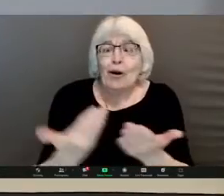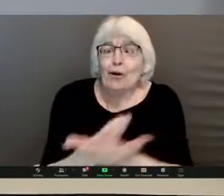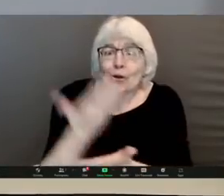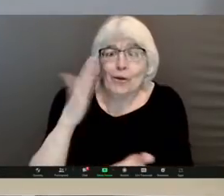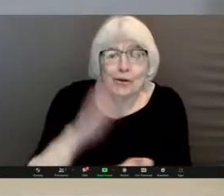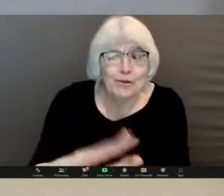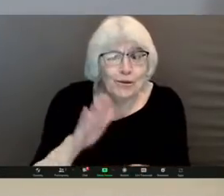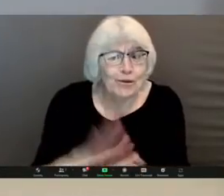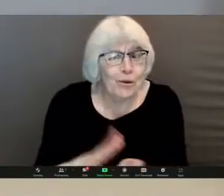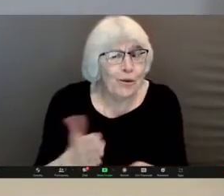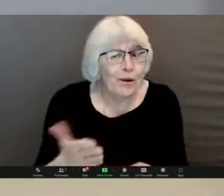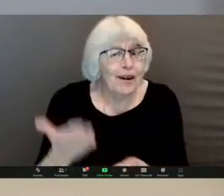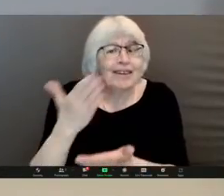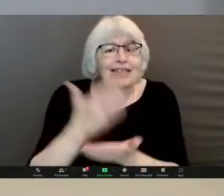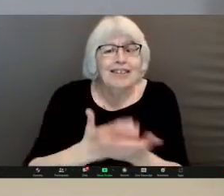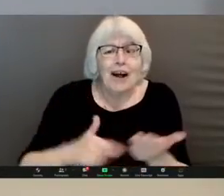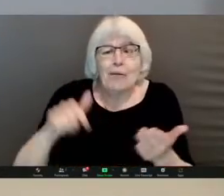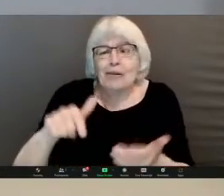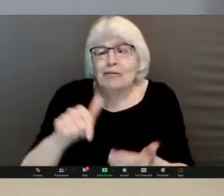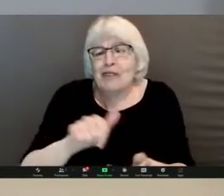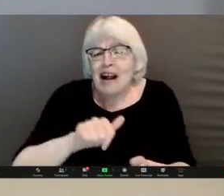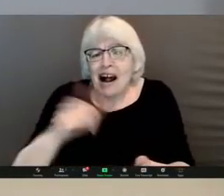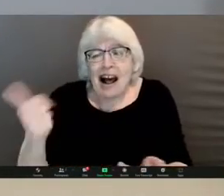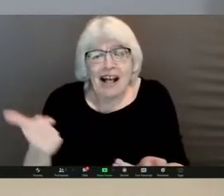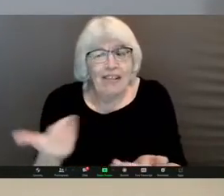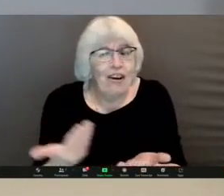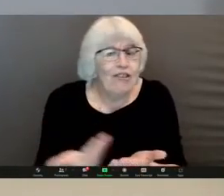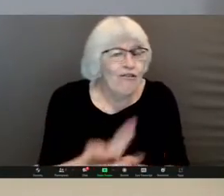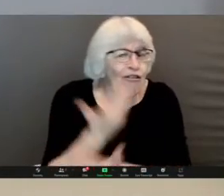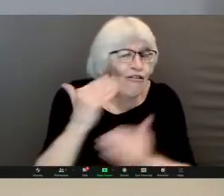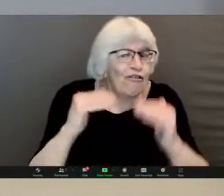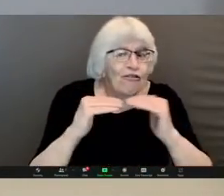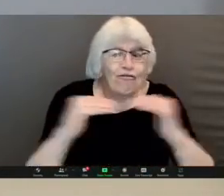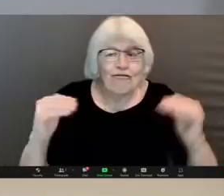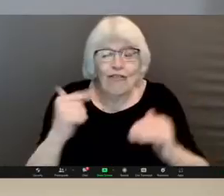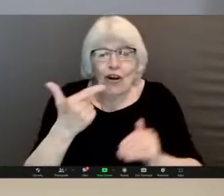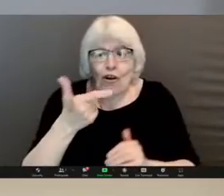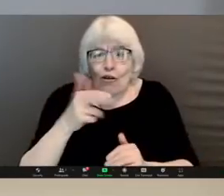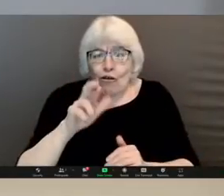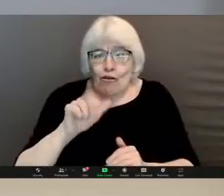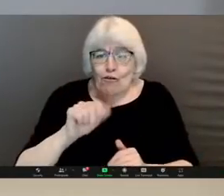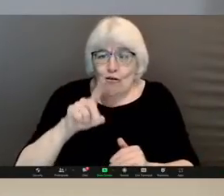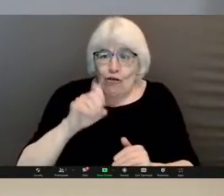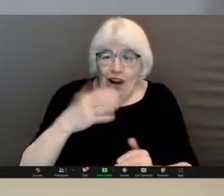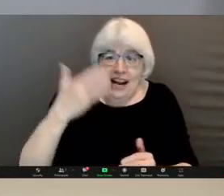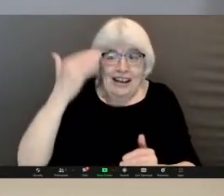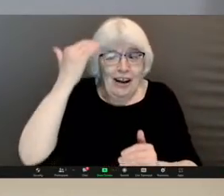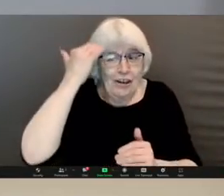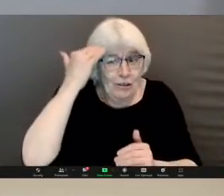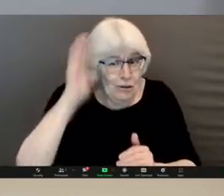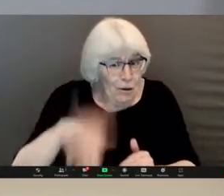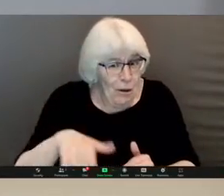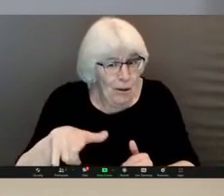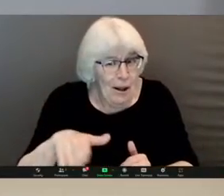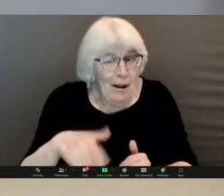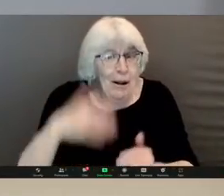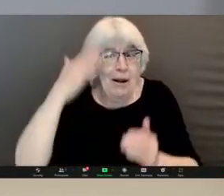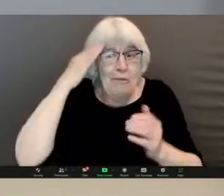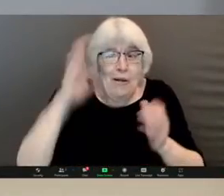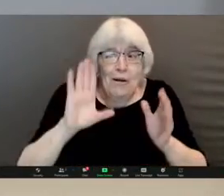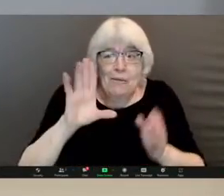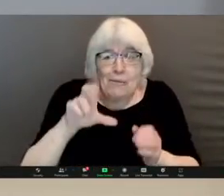teachers, bus drivers, staff, and administrators share the excitement that comes with a new school year, it can also be a hectic and stressful time